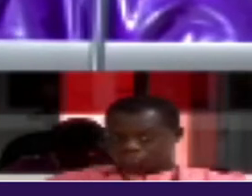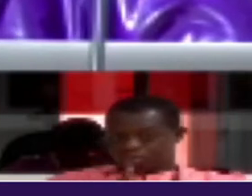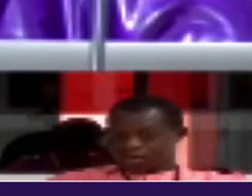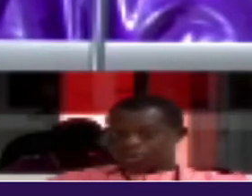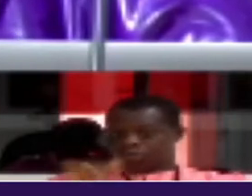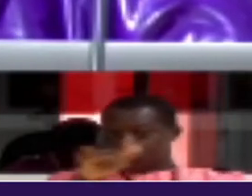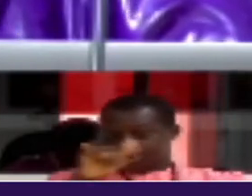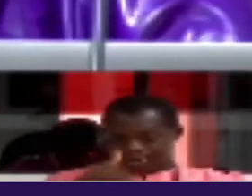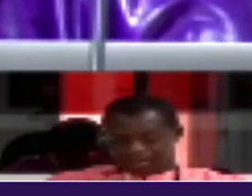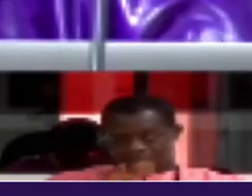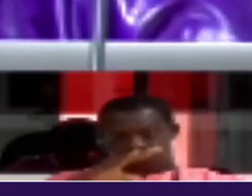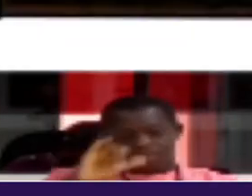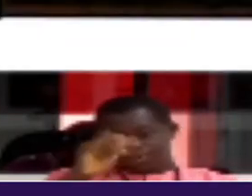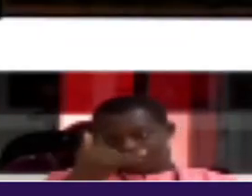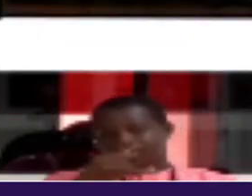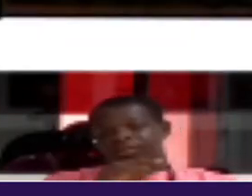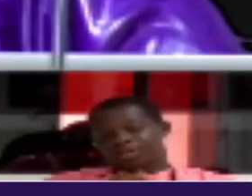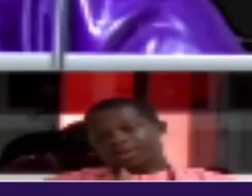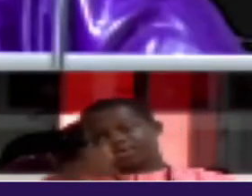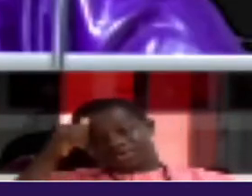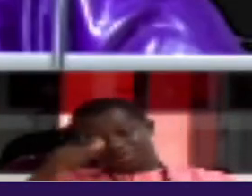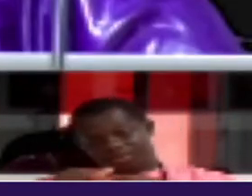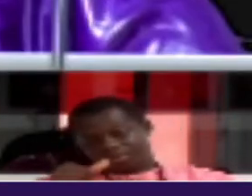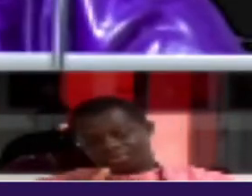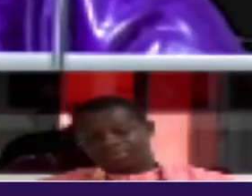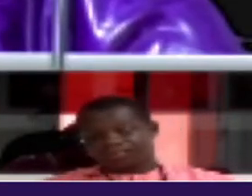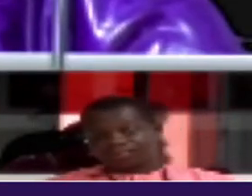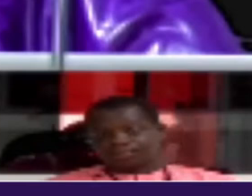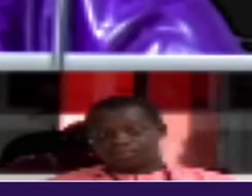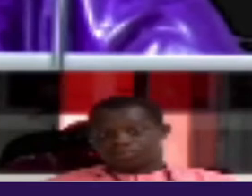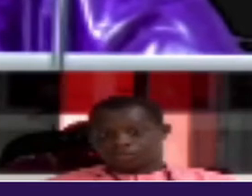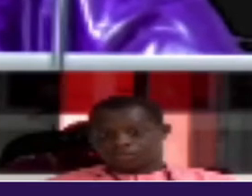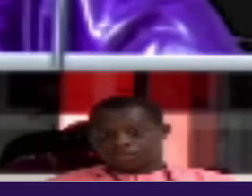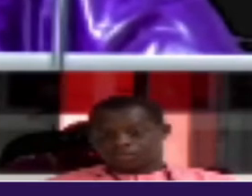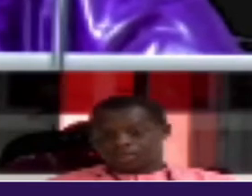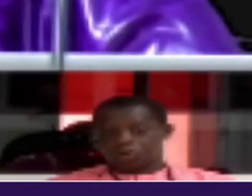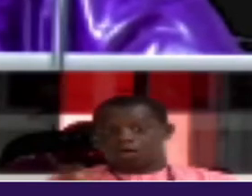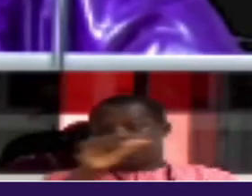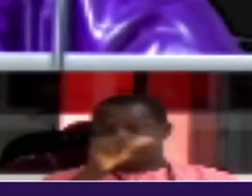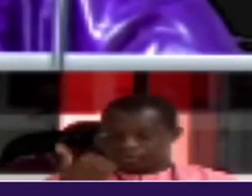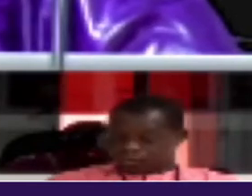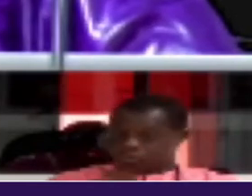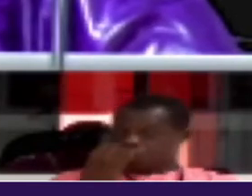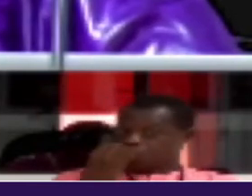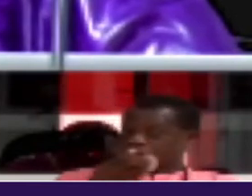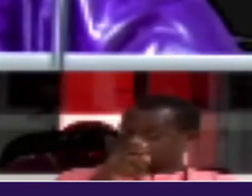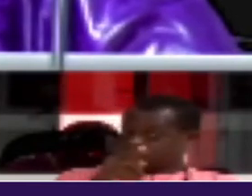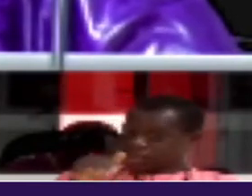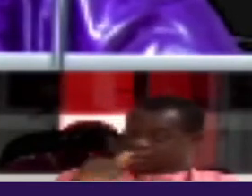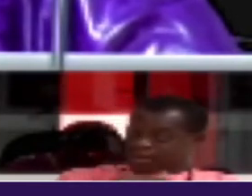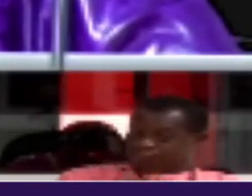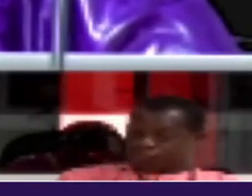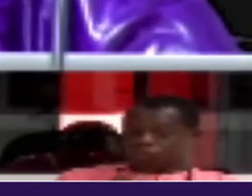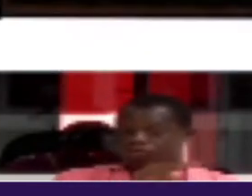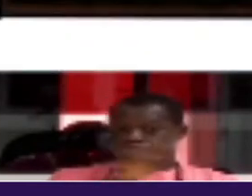mentioned, correct? Correct. You are alleged to have been involved in the unlawful killing of